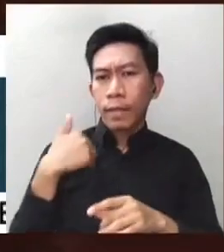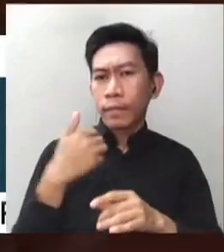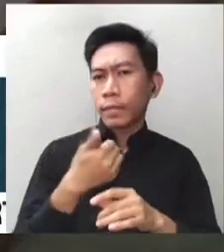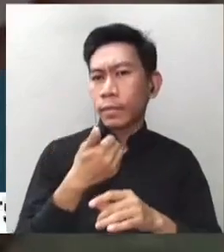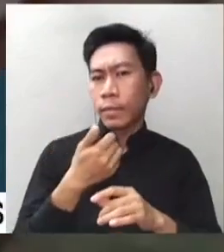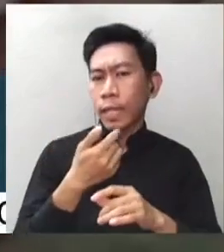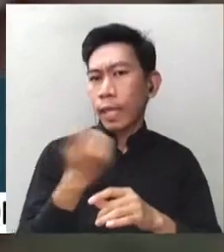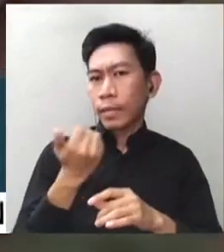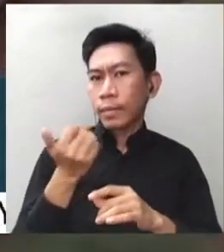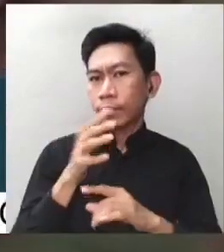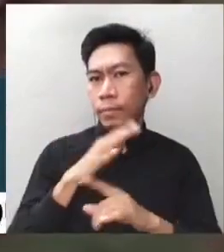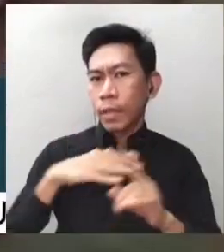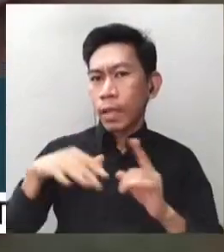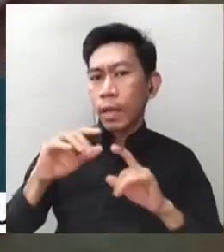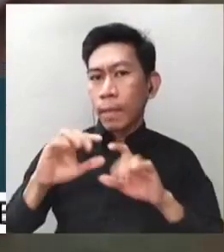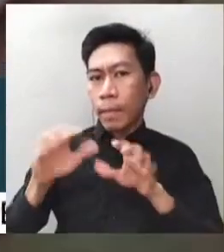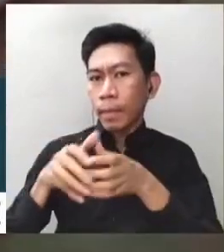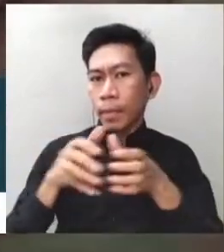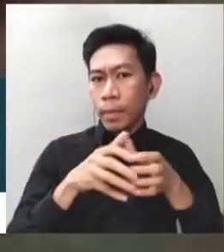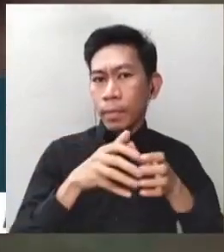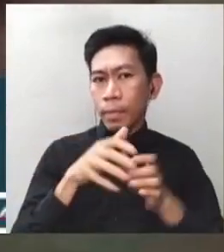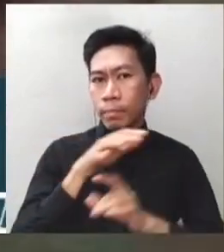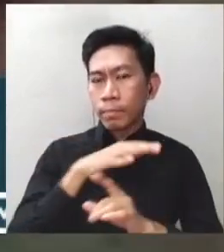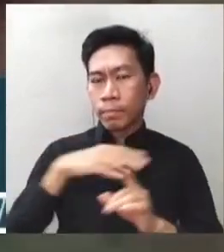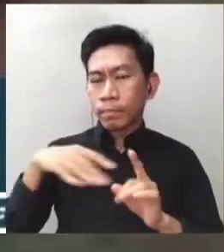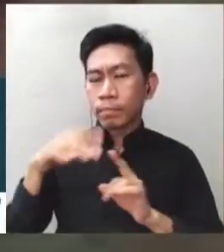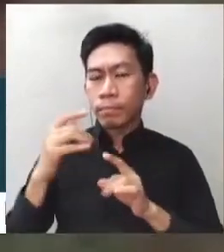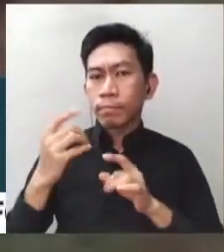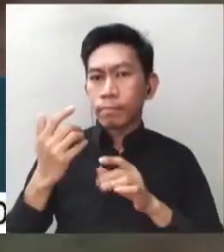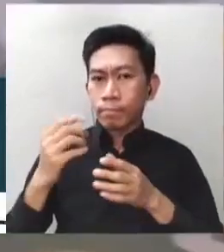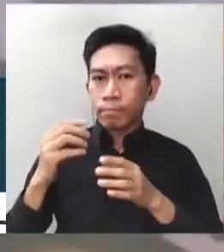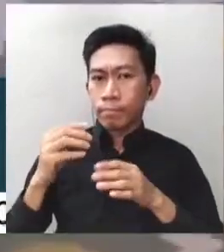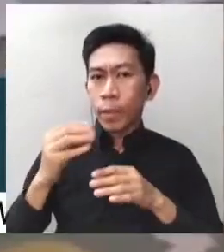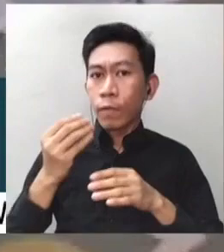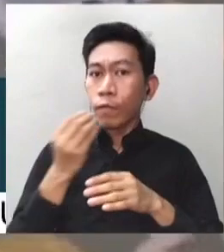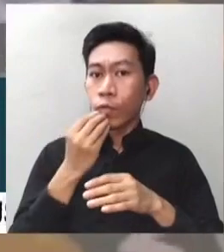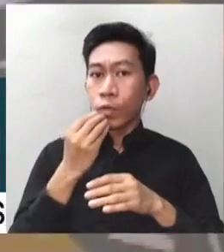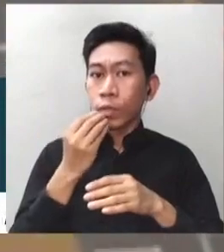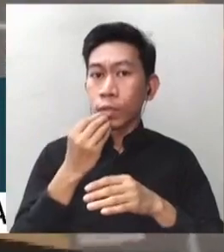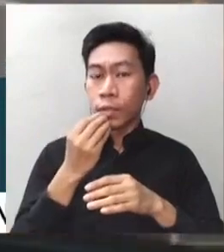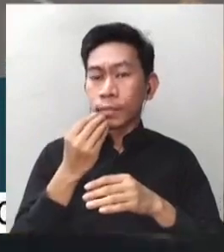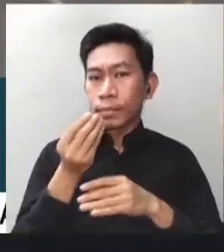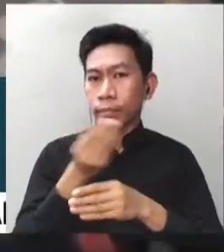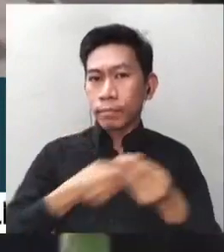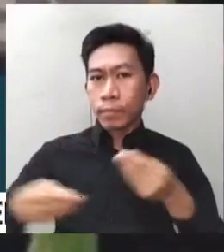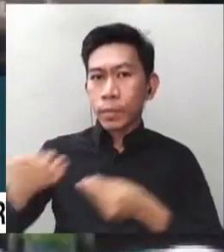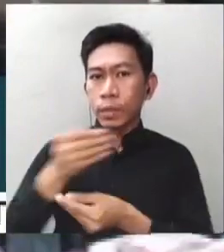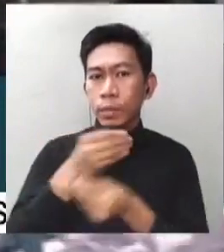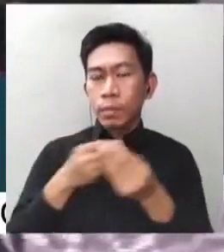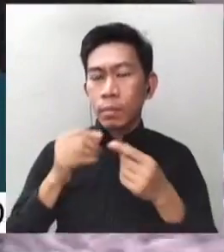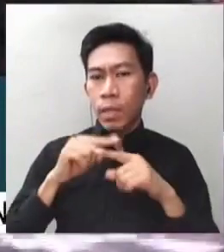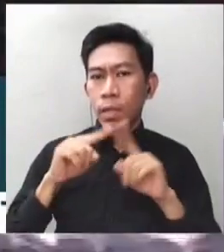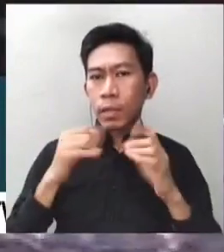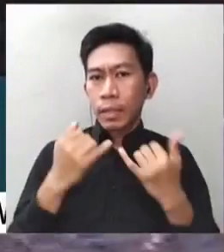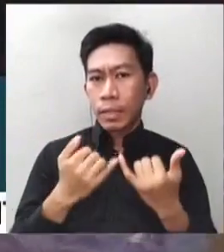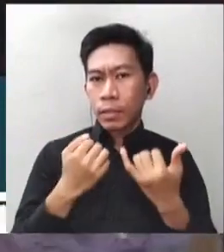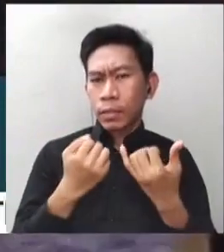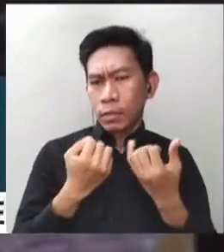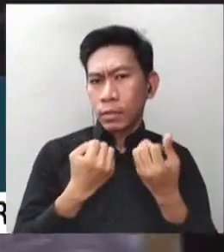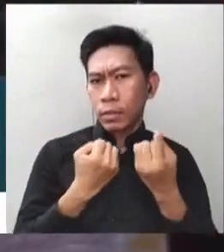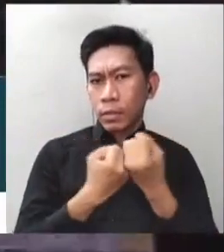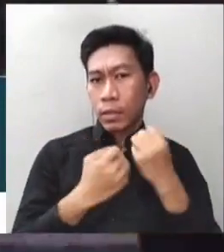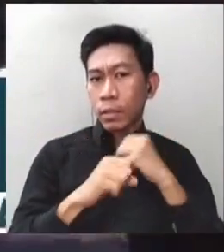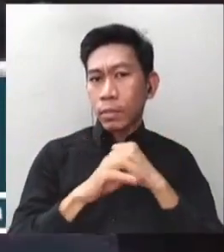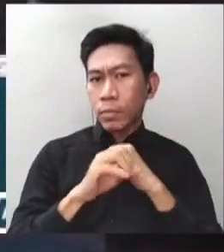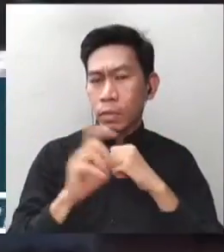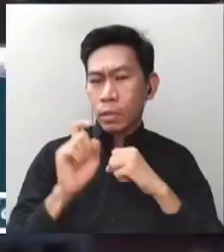and they had their reasons for arguing for protection of the domestic rice industry.